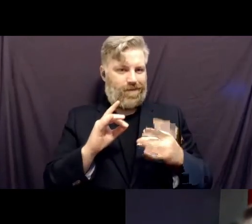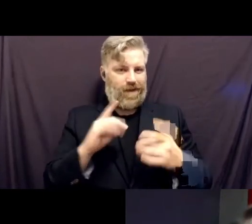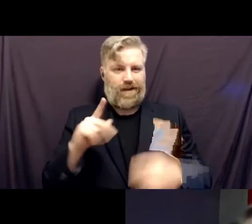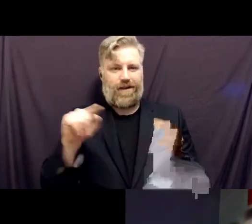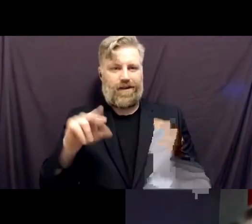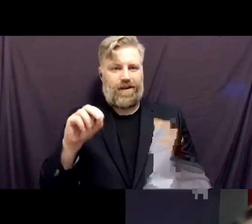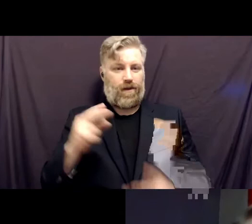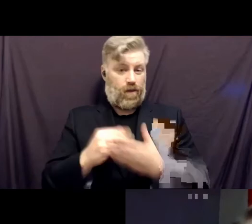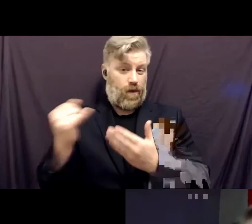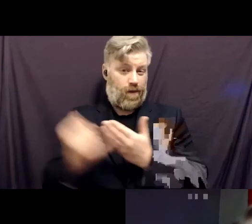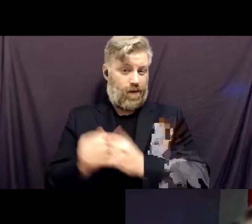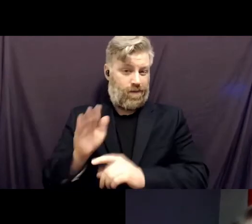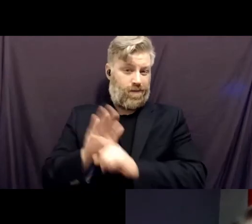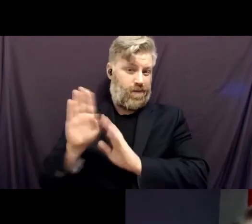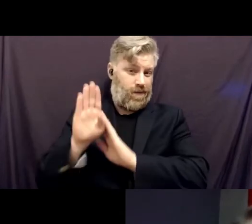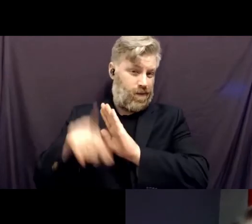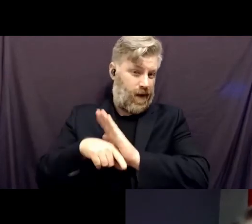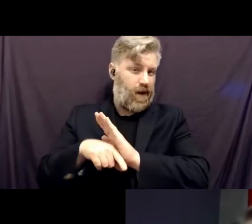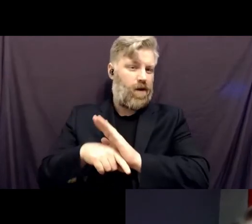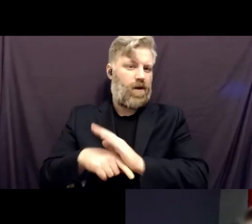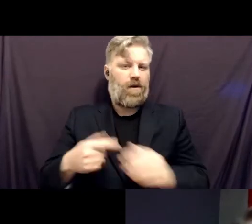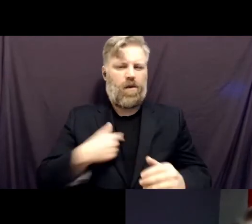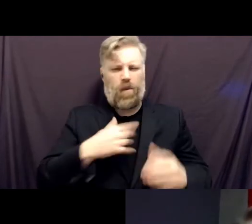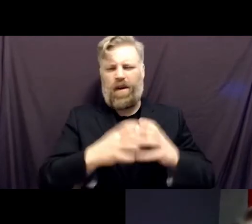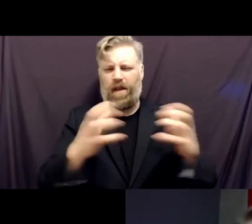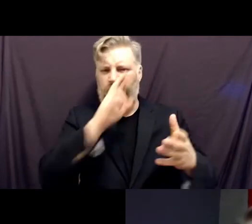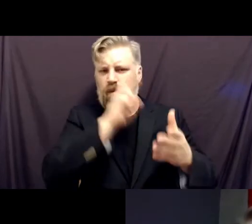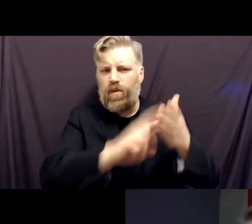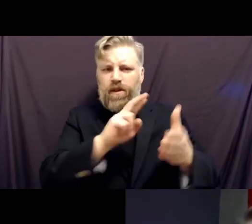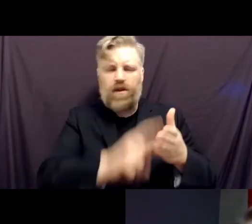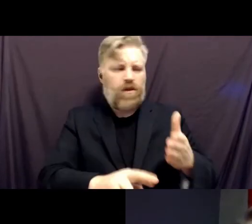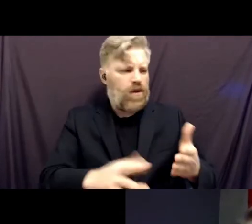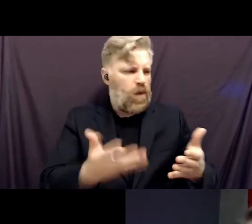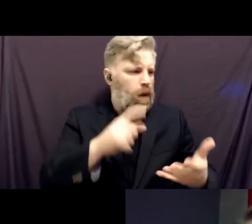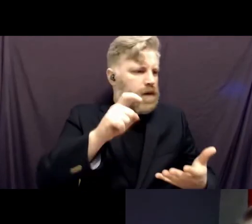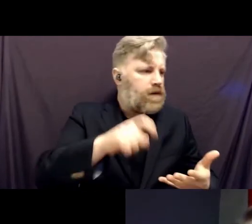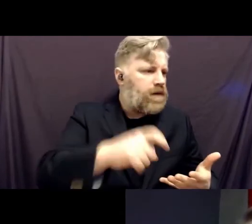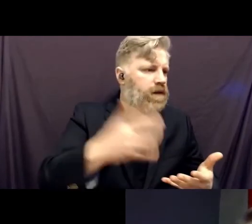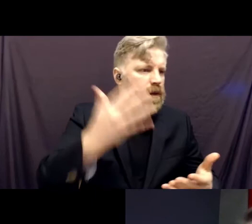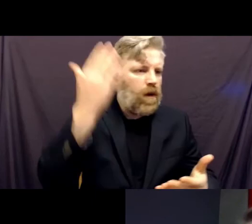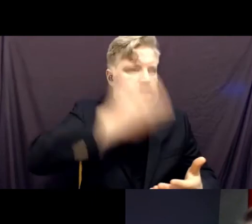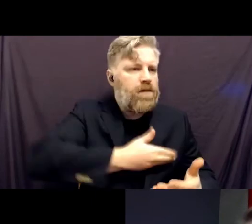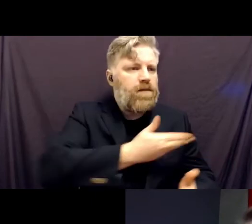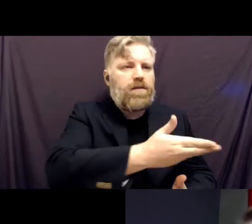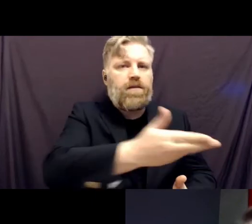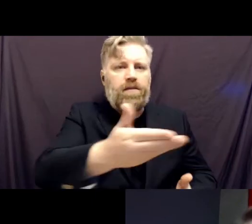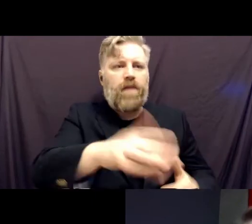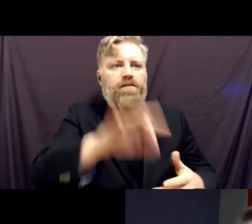Project. We made a lot of researches. What is needed? We didn't want to